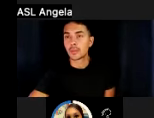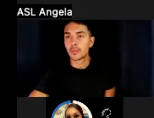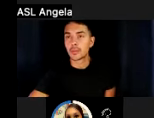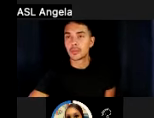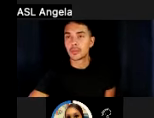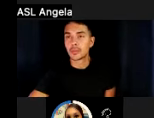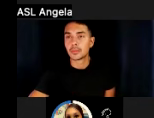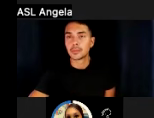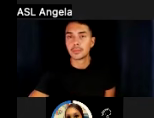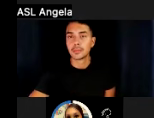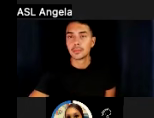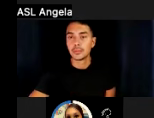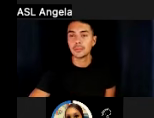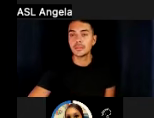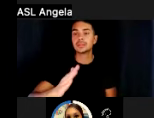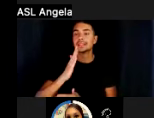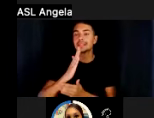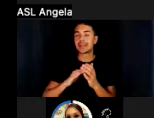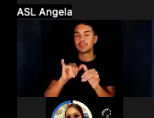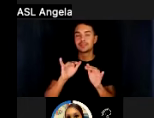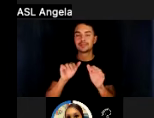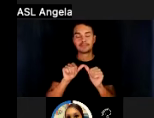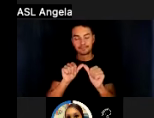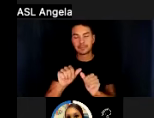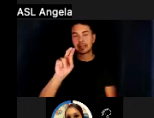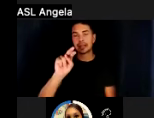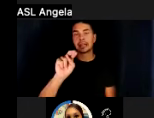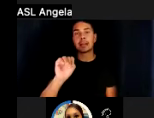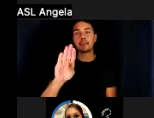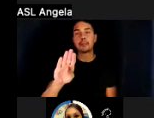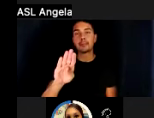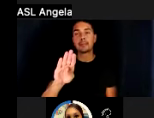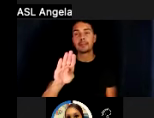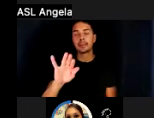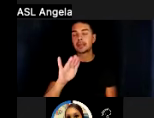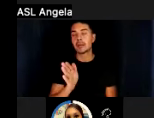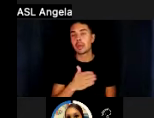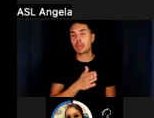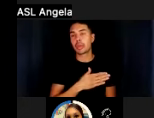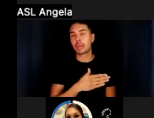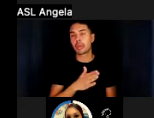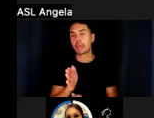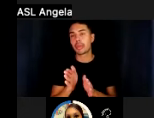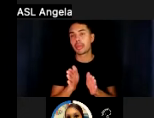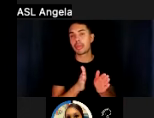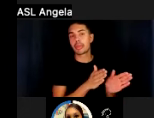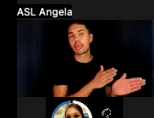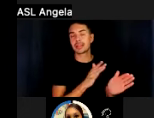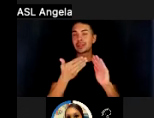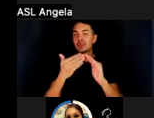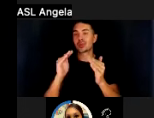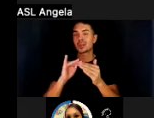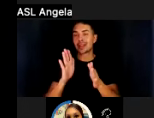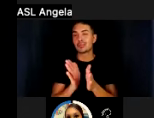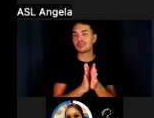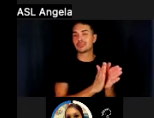They stay numb. They push it aside. So the community kind of just pushes it aside, ignores